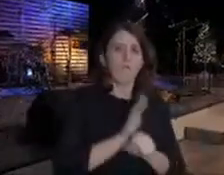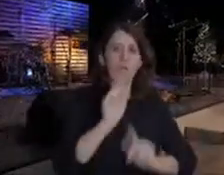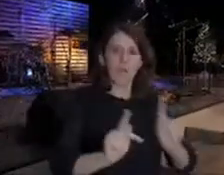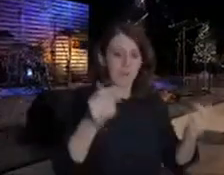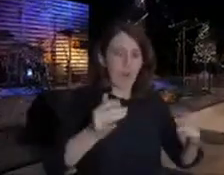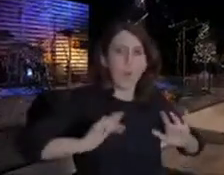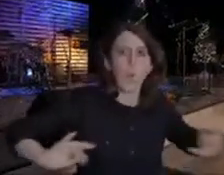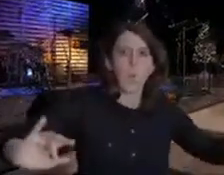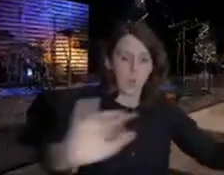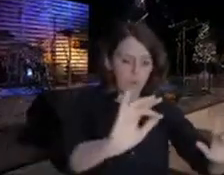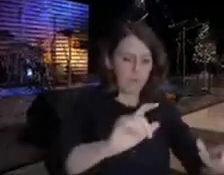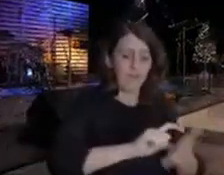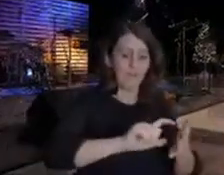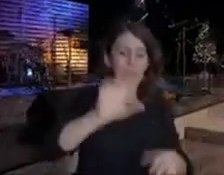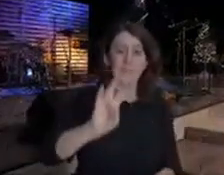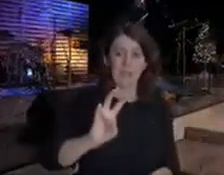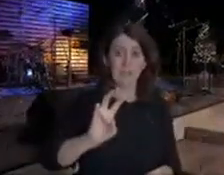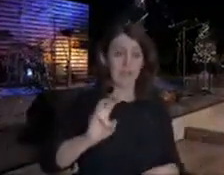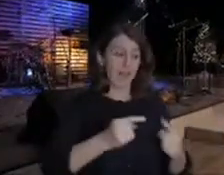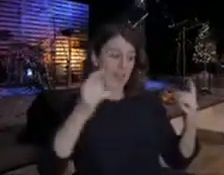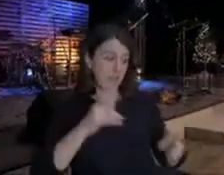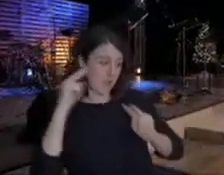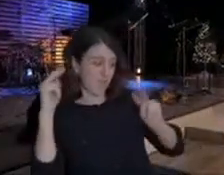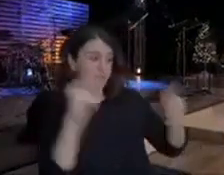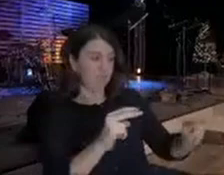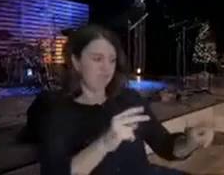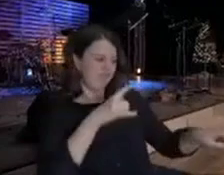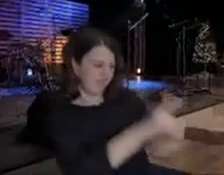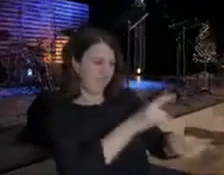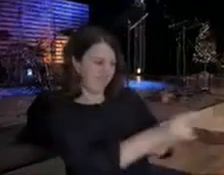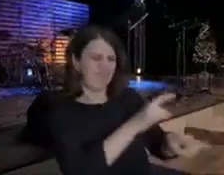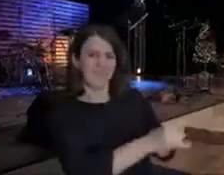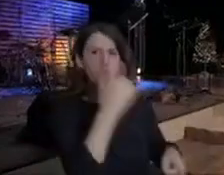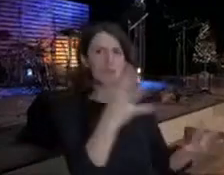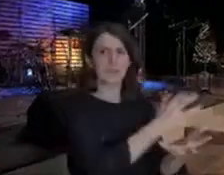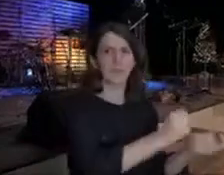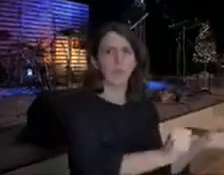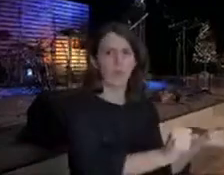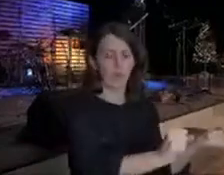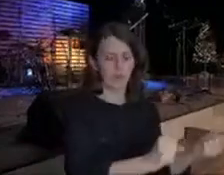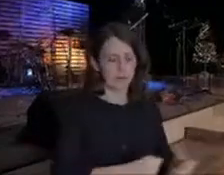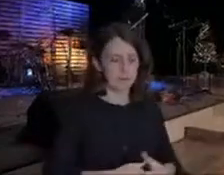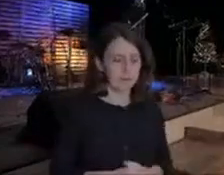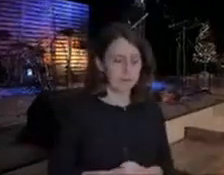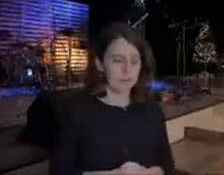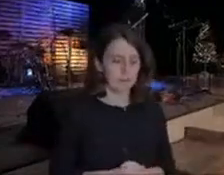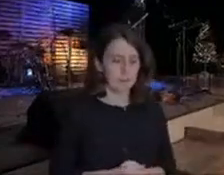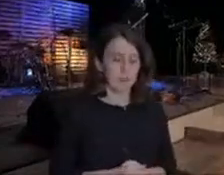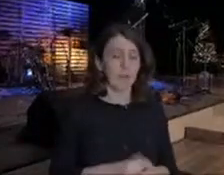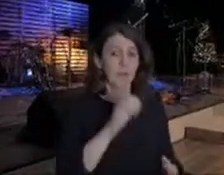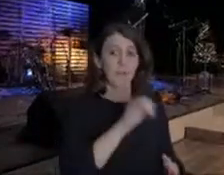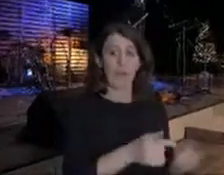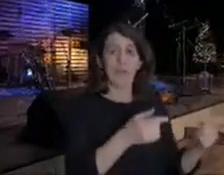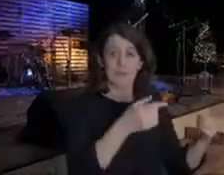on in verse 7, her enemies looked at her and laughed at her destruction. So this outcome